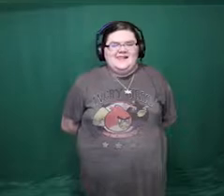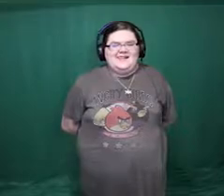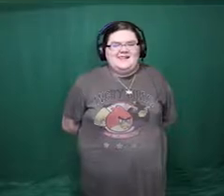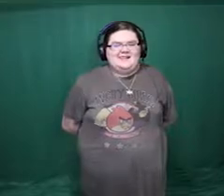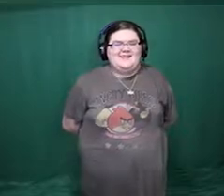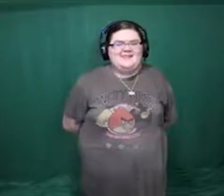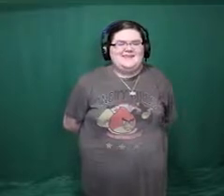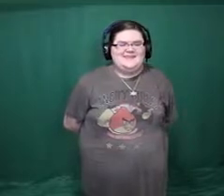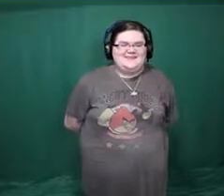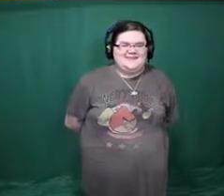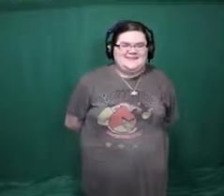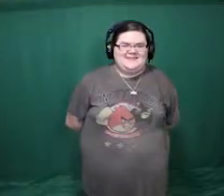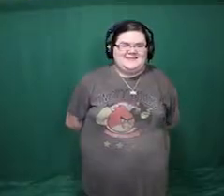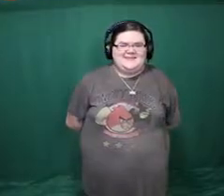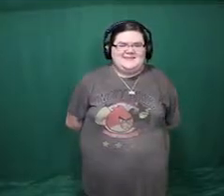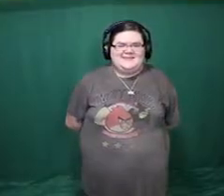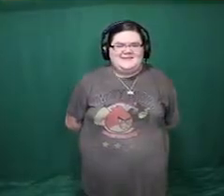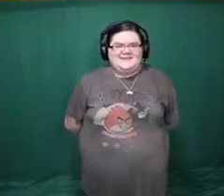That's part of the tactic.